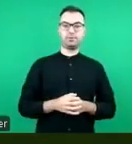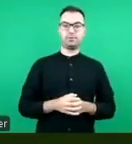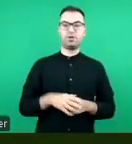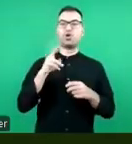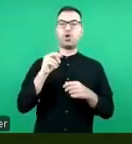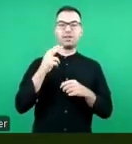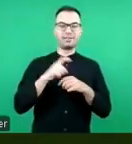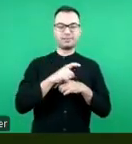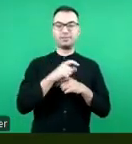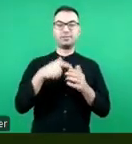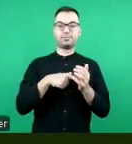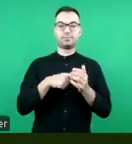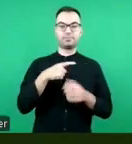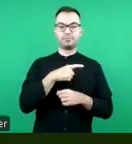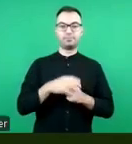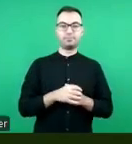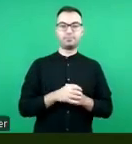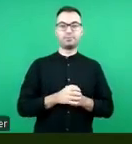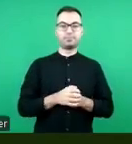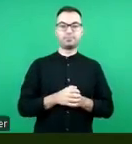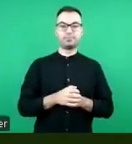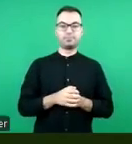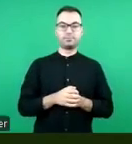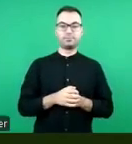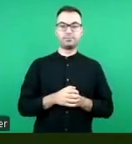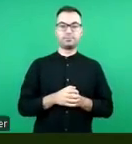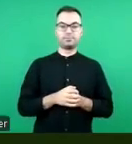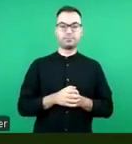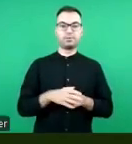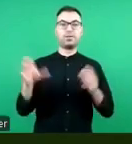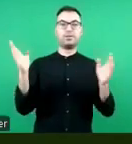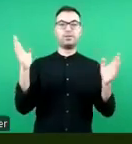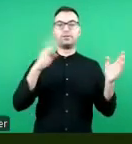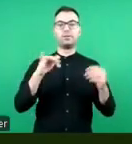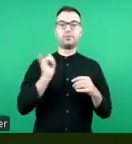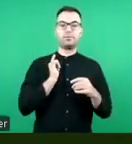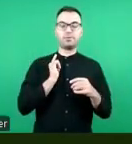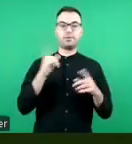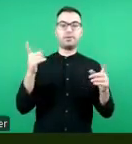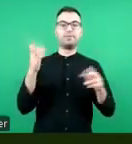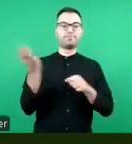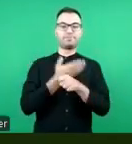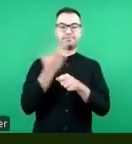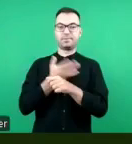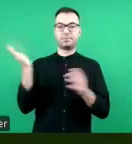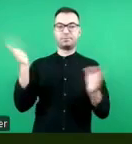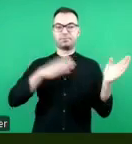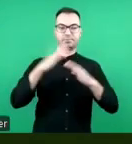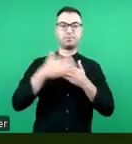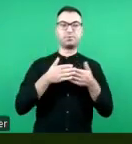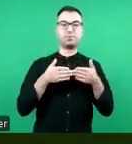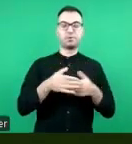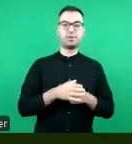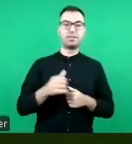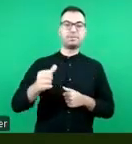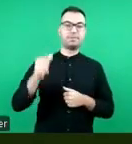actually took these pictures of sanitary fellings close to the road. And the background picture is